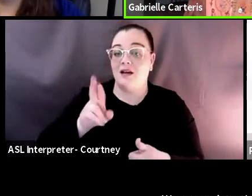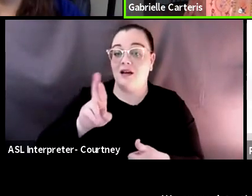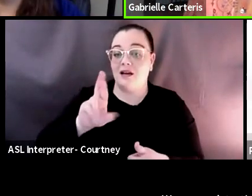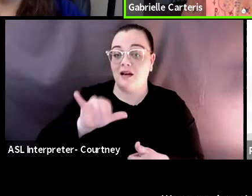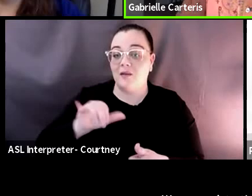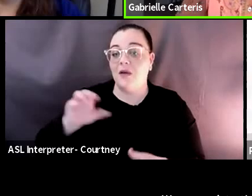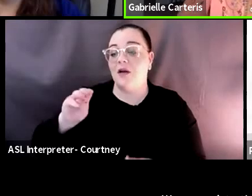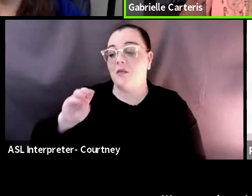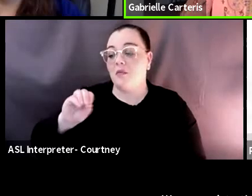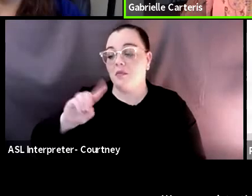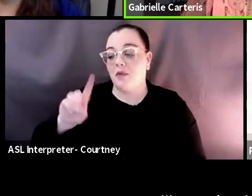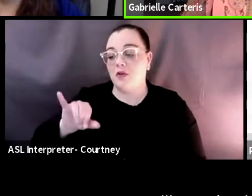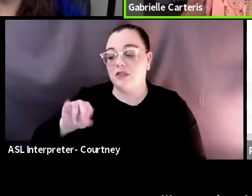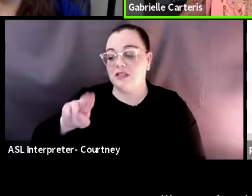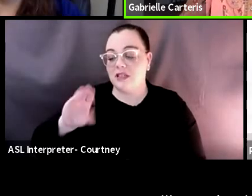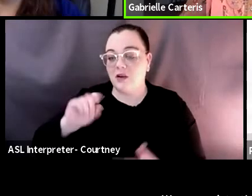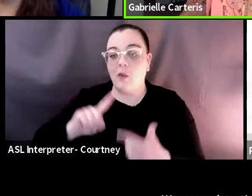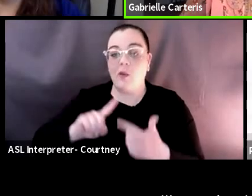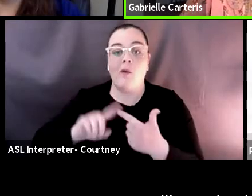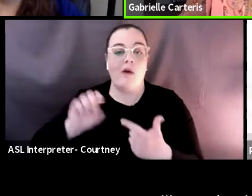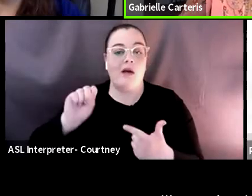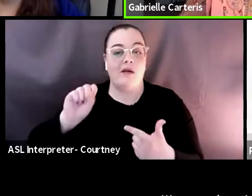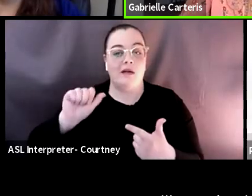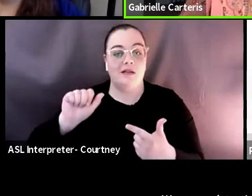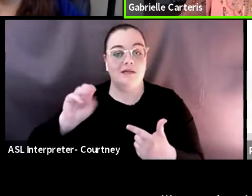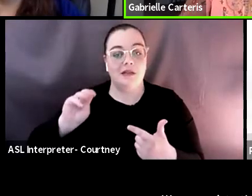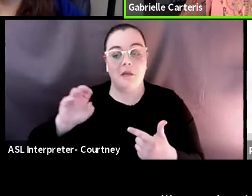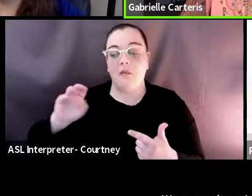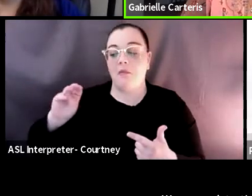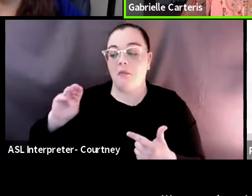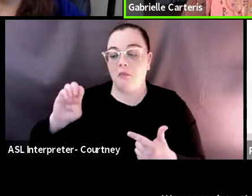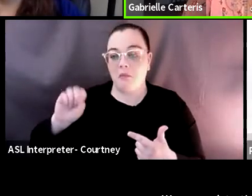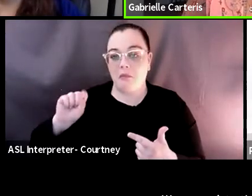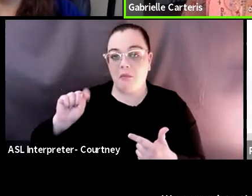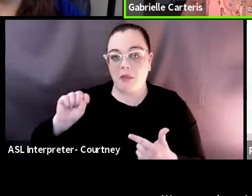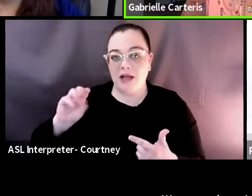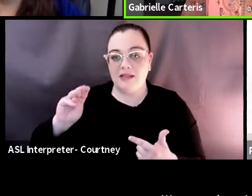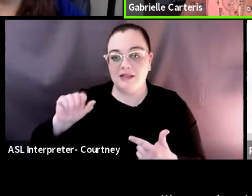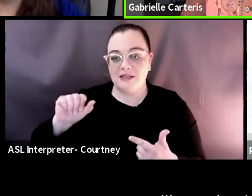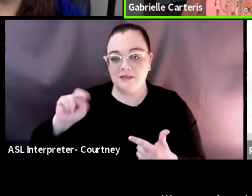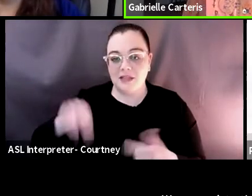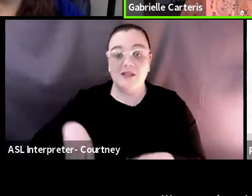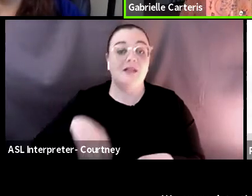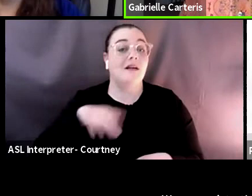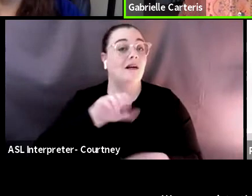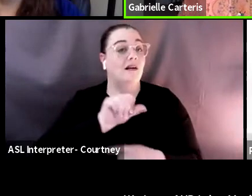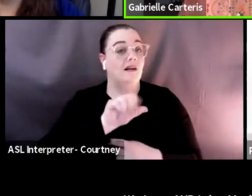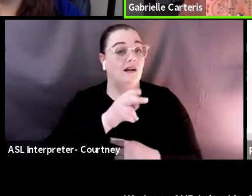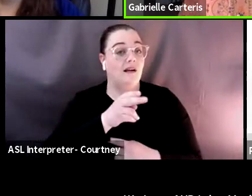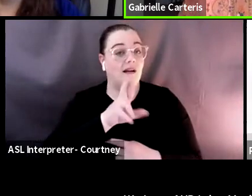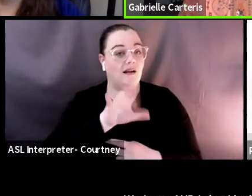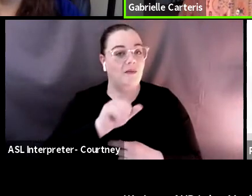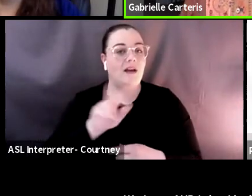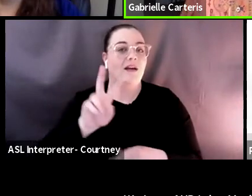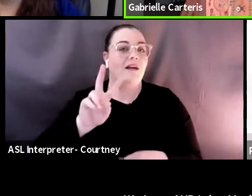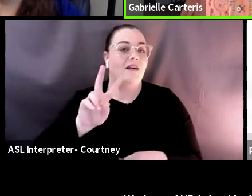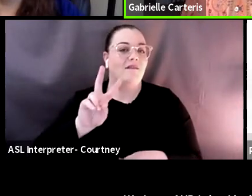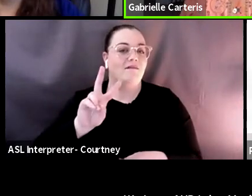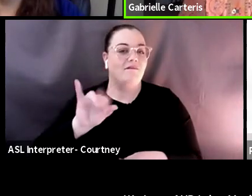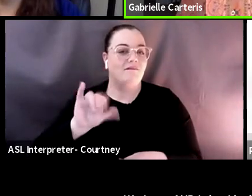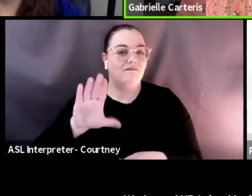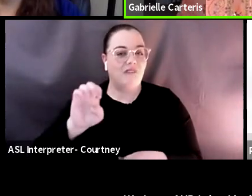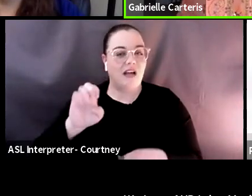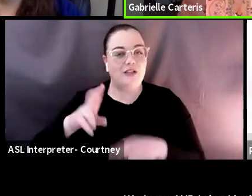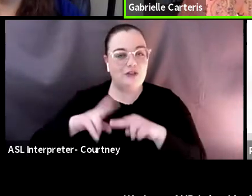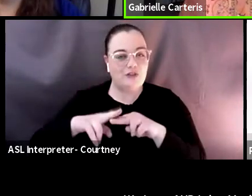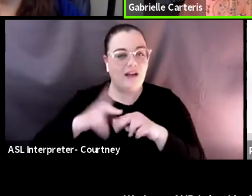Sam Mestman. Aubrey is, as you know, the vice chair of SAG-AFTRA's LA Local NextGen Performers Committee. She's also the